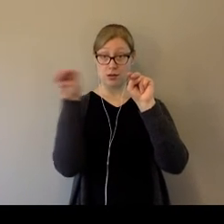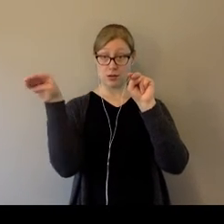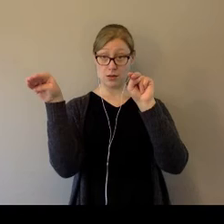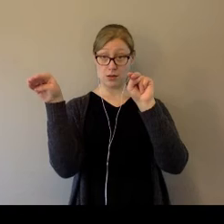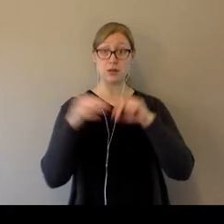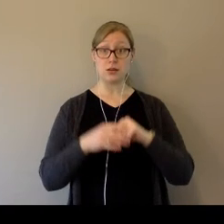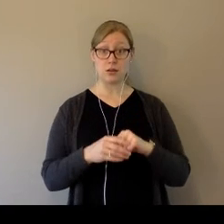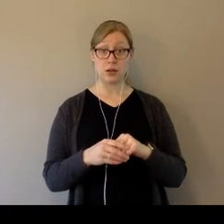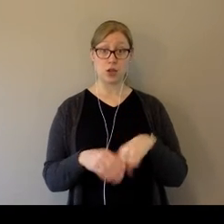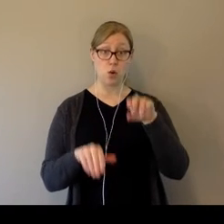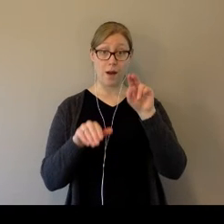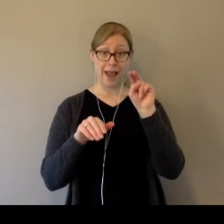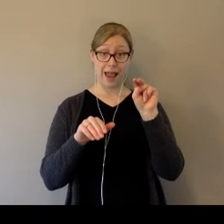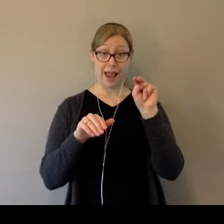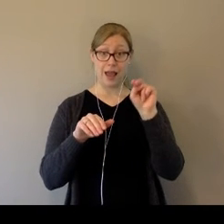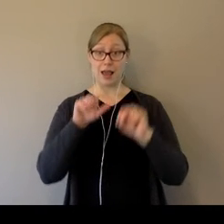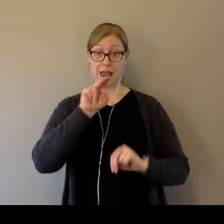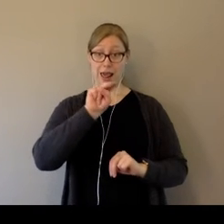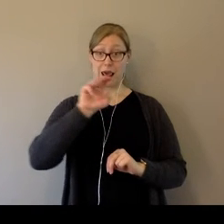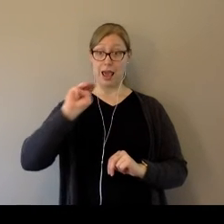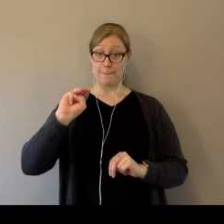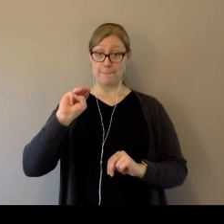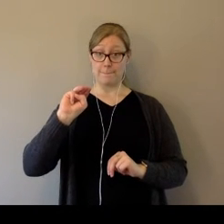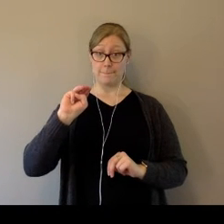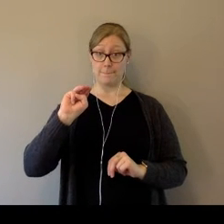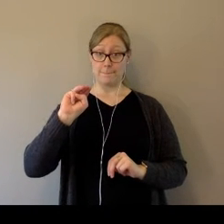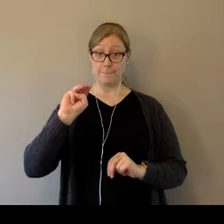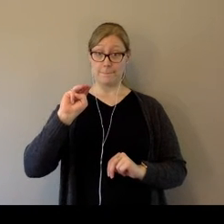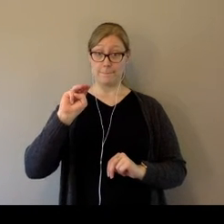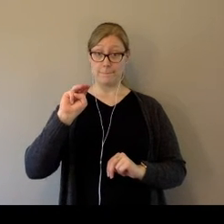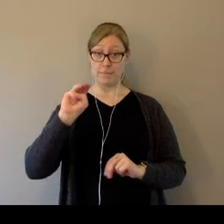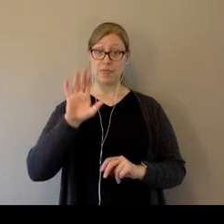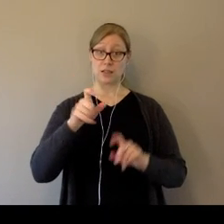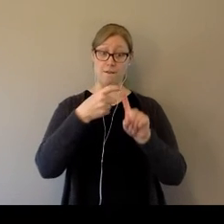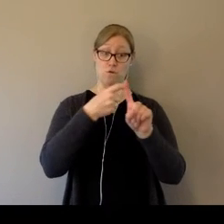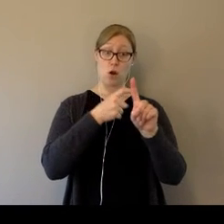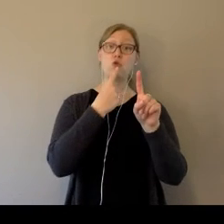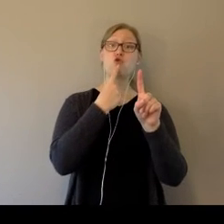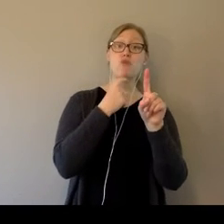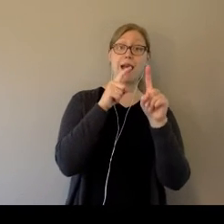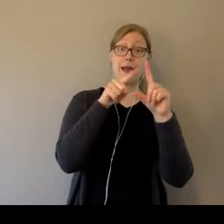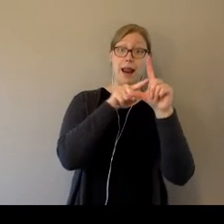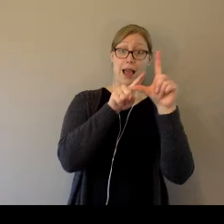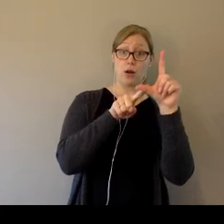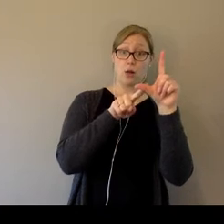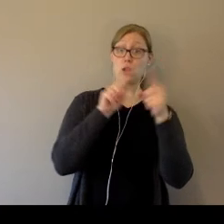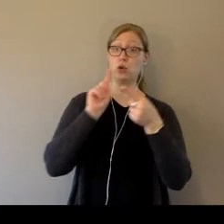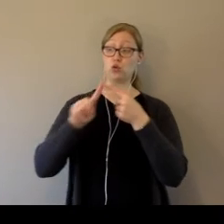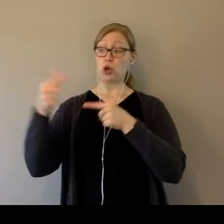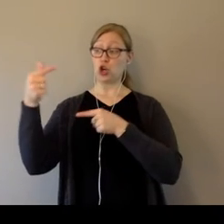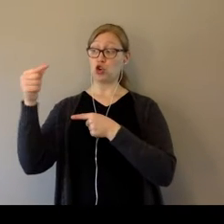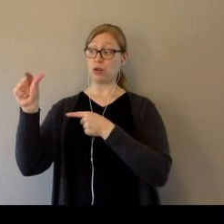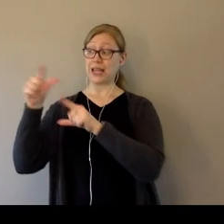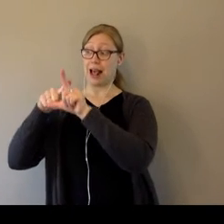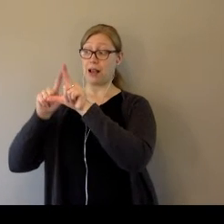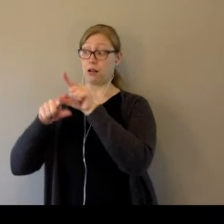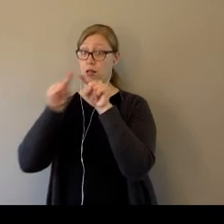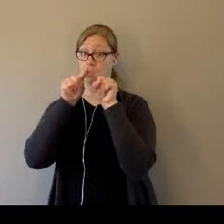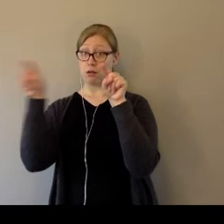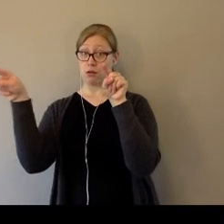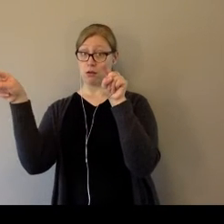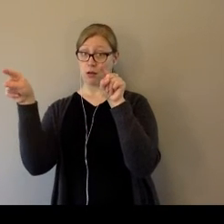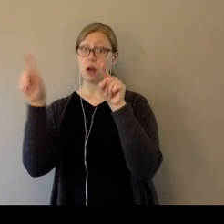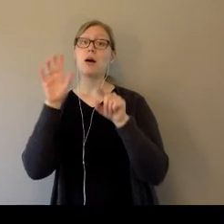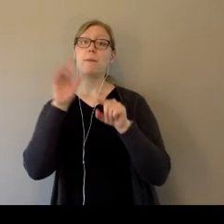NM, that's going to correspond. So I went from red to green. That's going to go to QT. So I'm going to